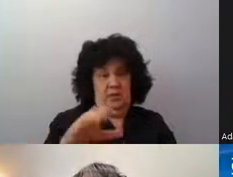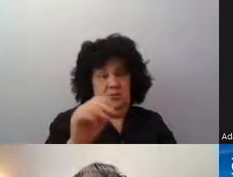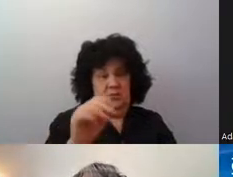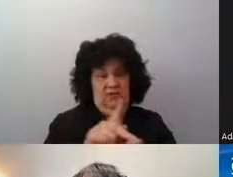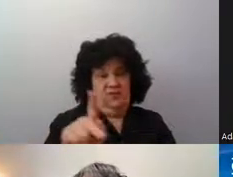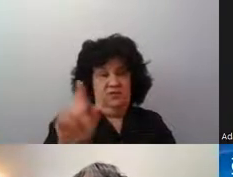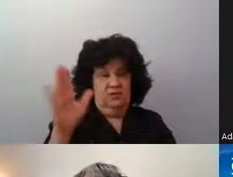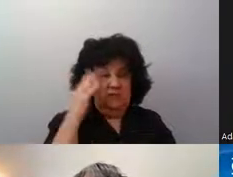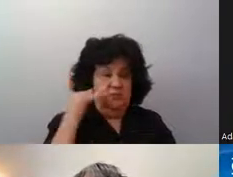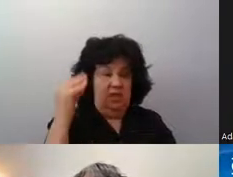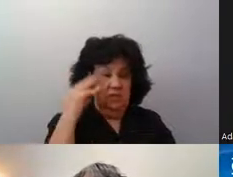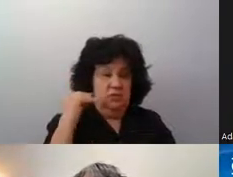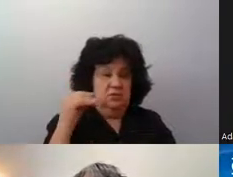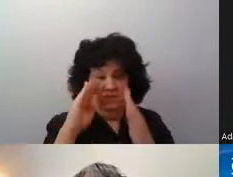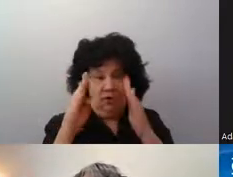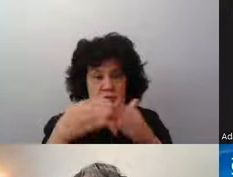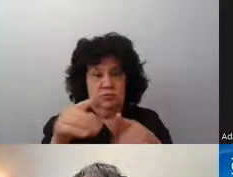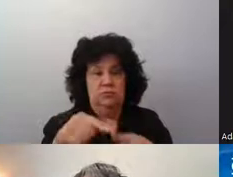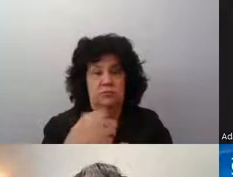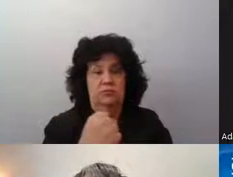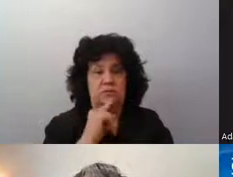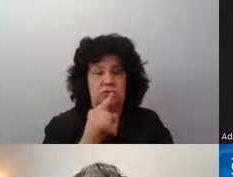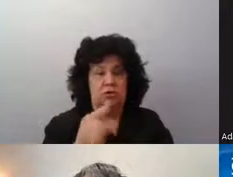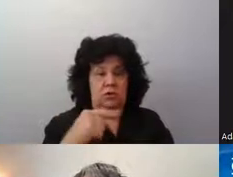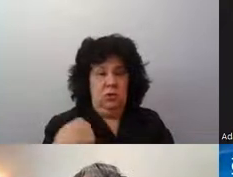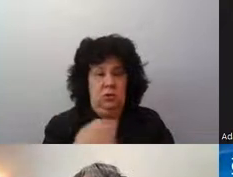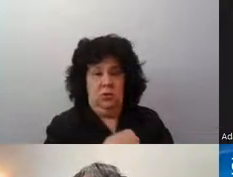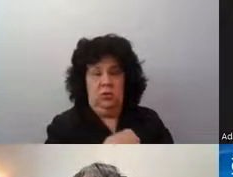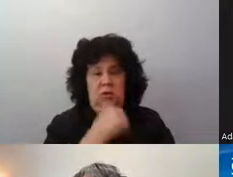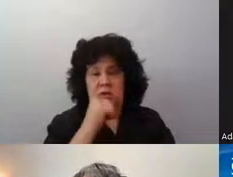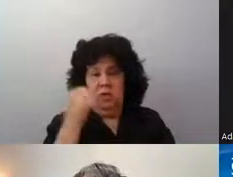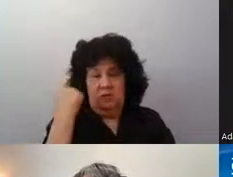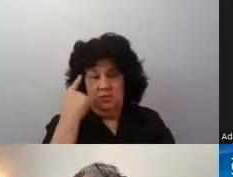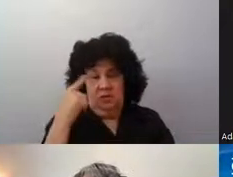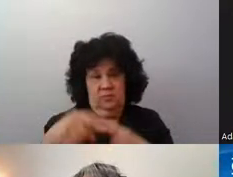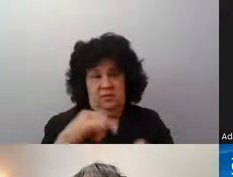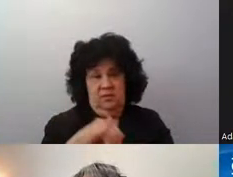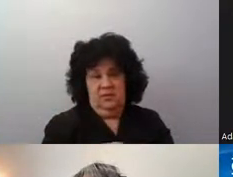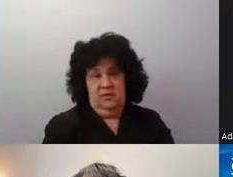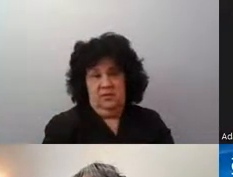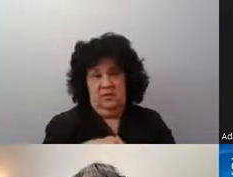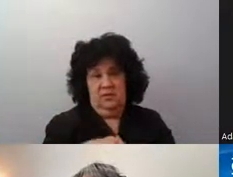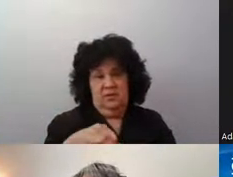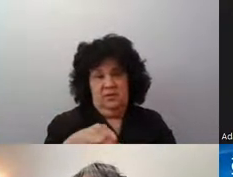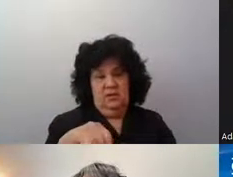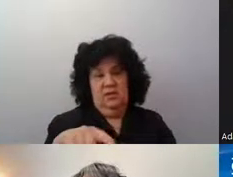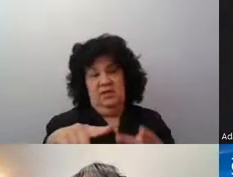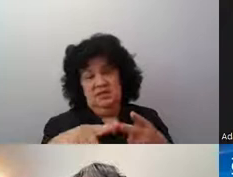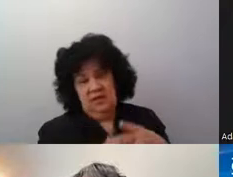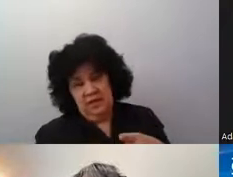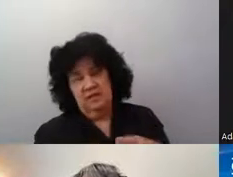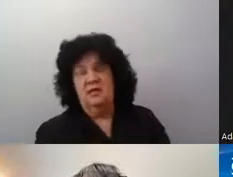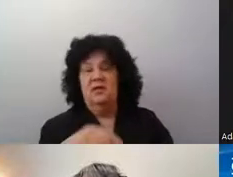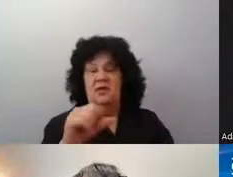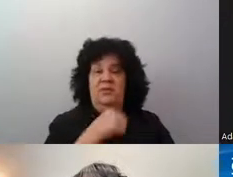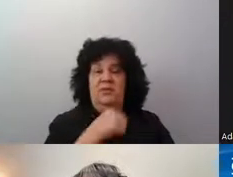experience focused, to make sure that we're no longer thinking about that second, just like we're no longer thinking about sustainability